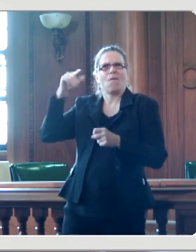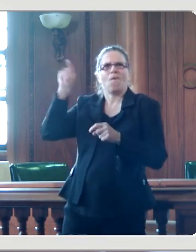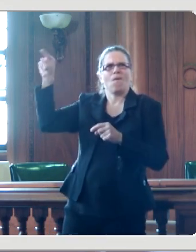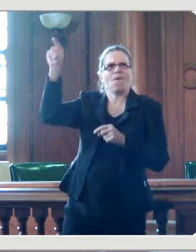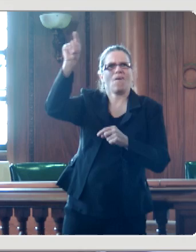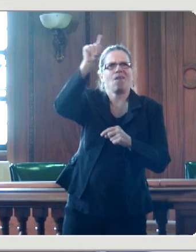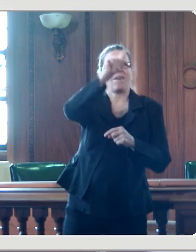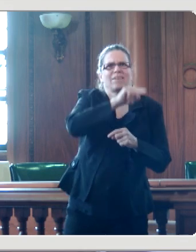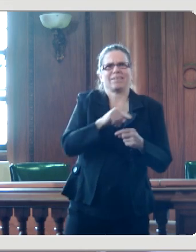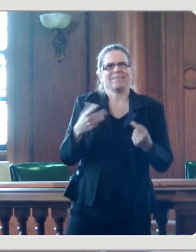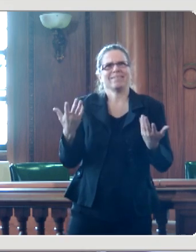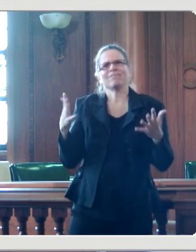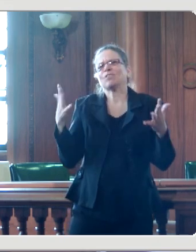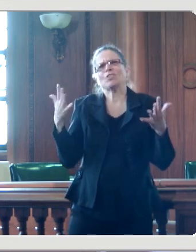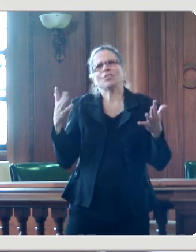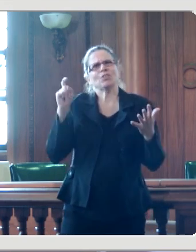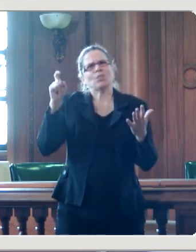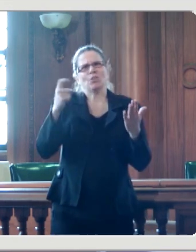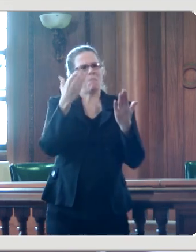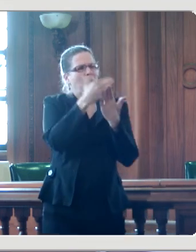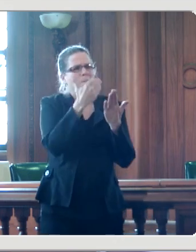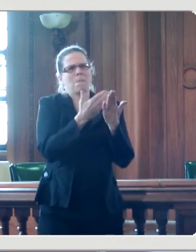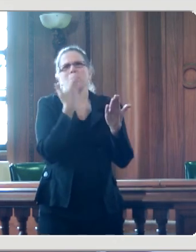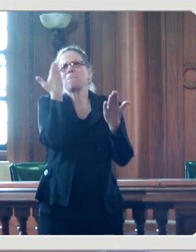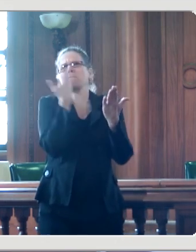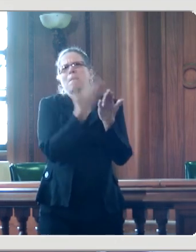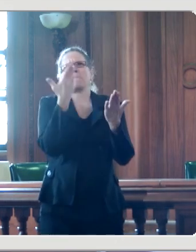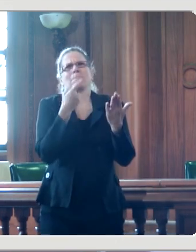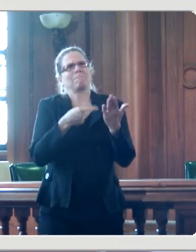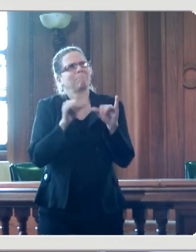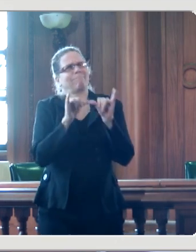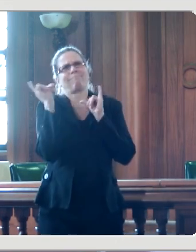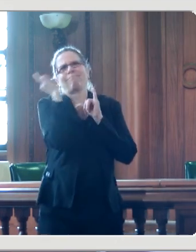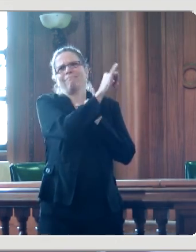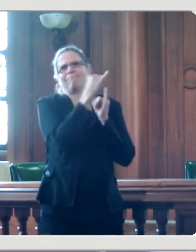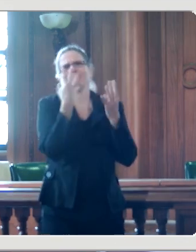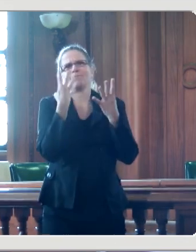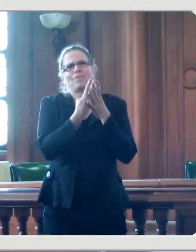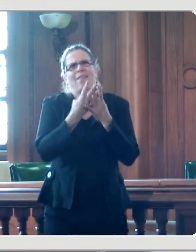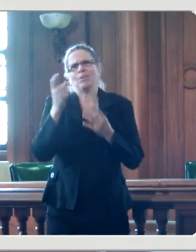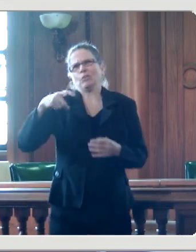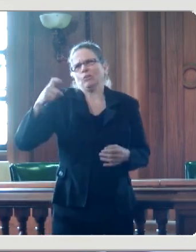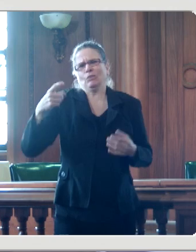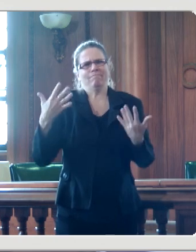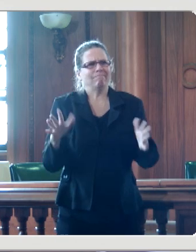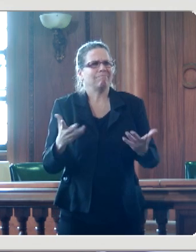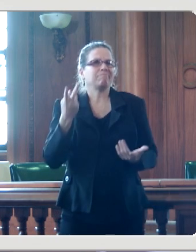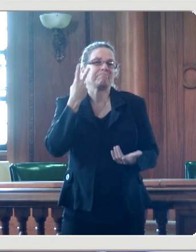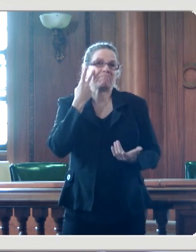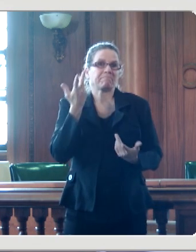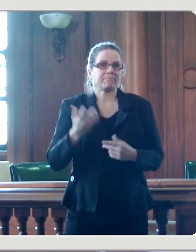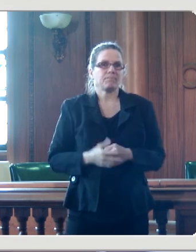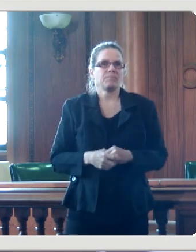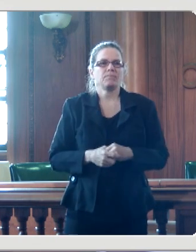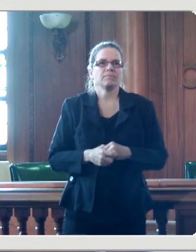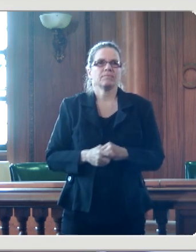and we'll go from there. We'll go from there. We'll now receive an update pertaining